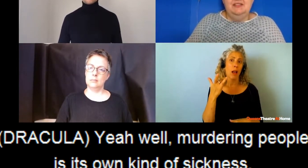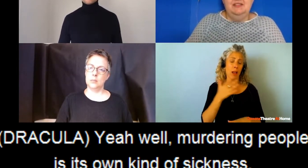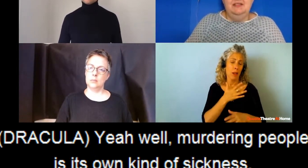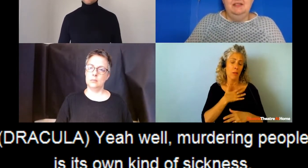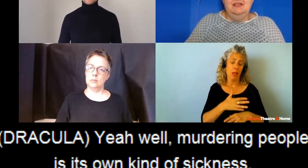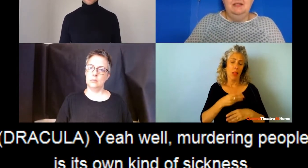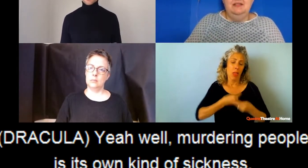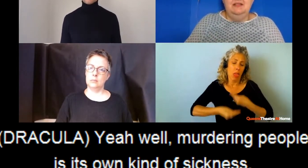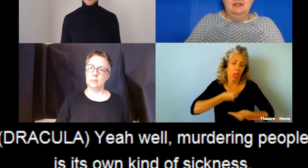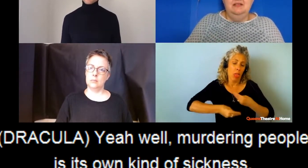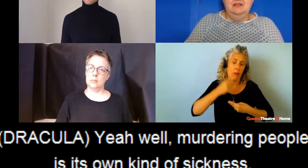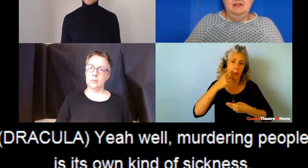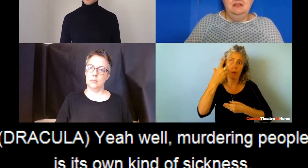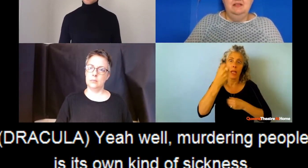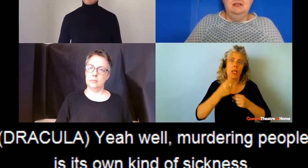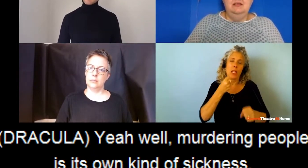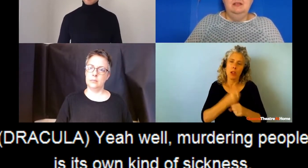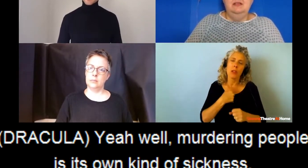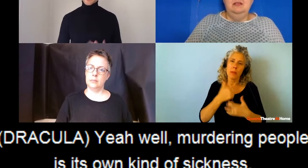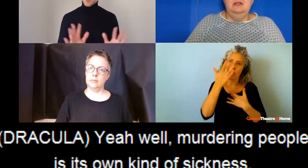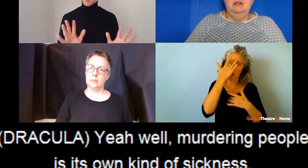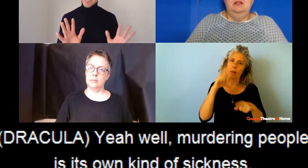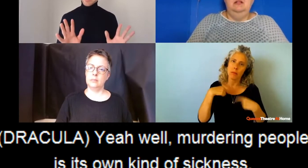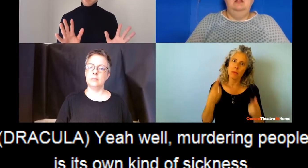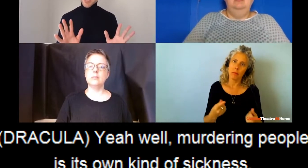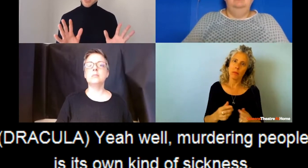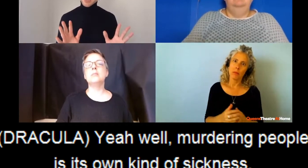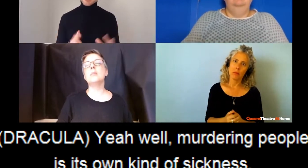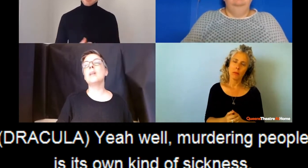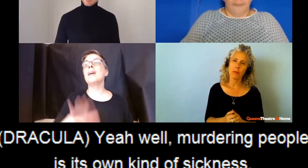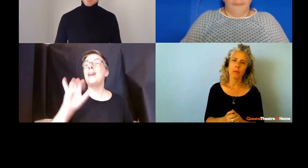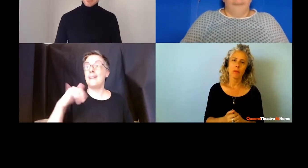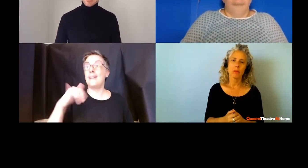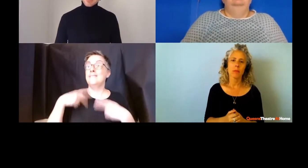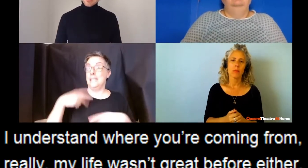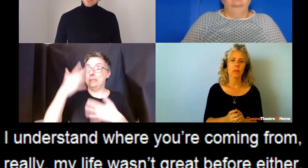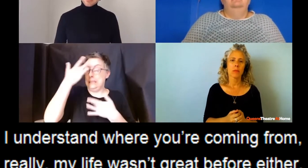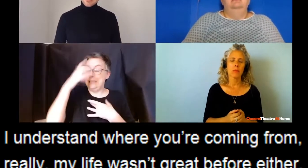years. Yeah, well, murdering people is its own kind of sickness.